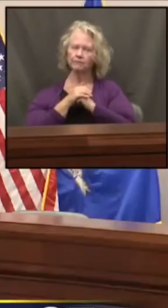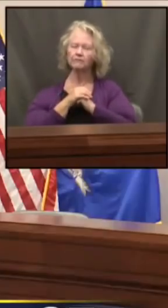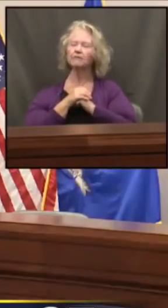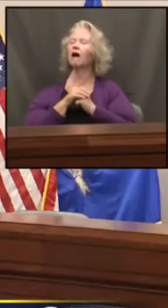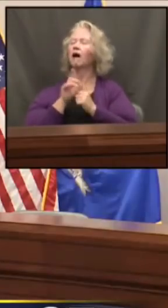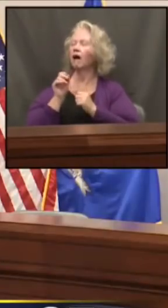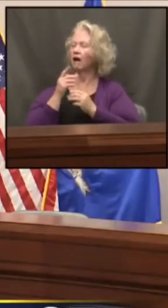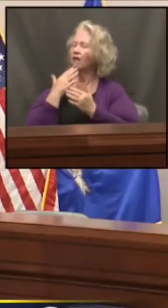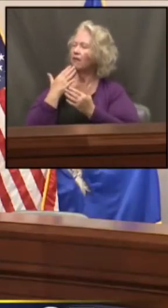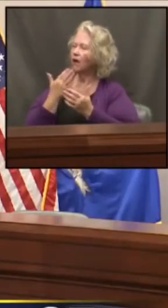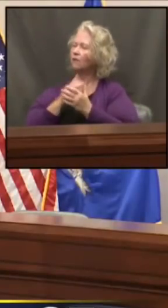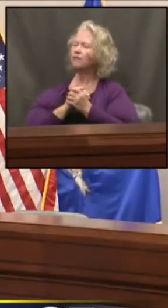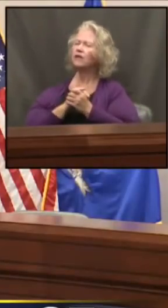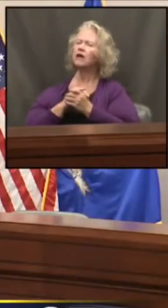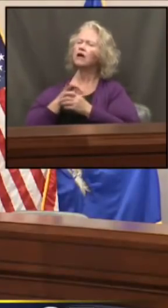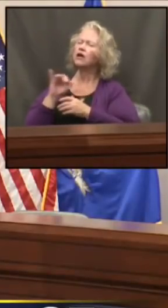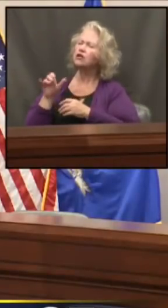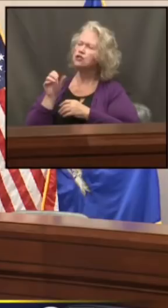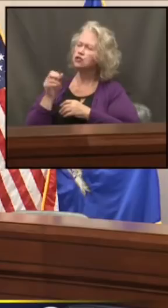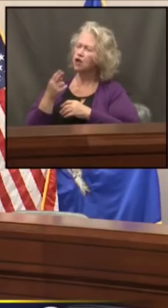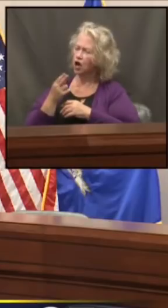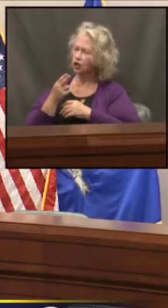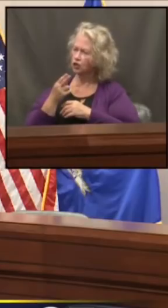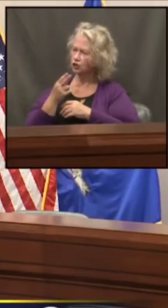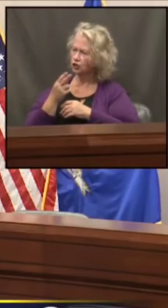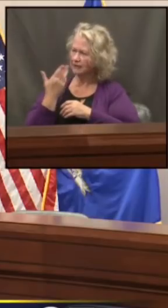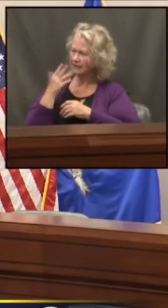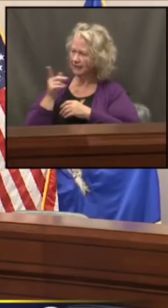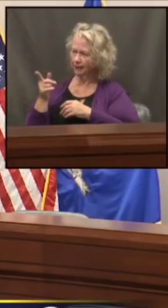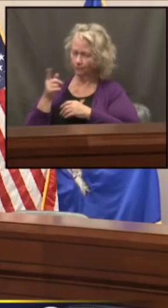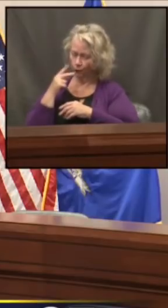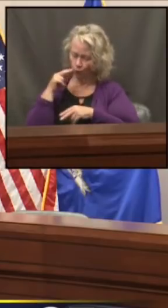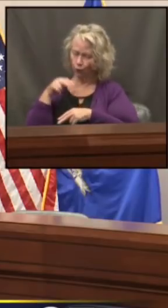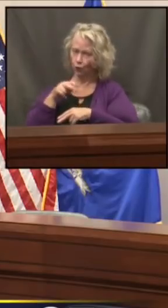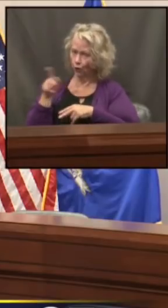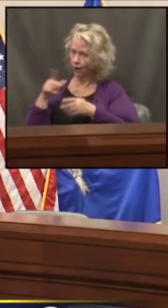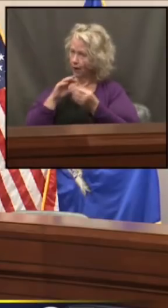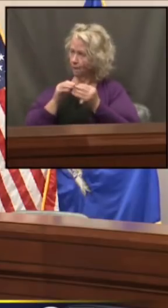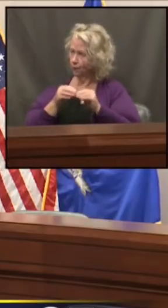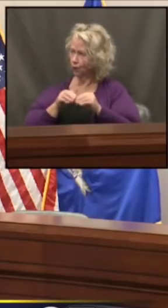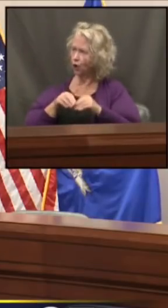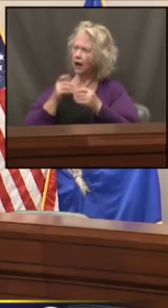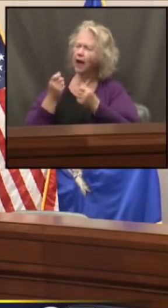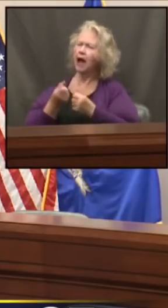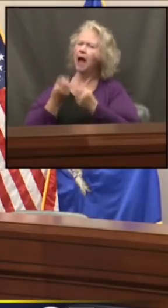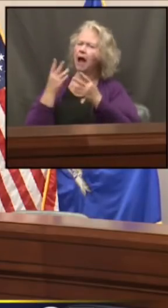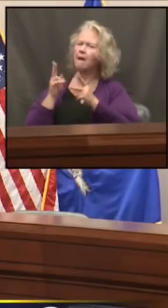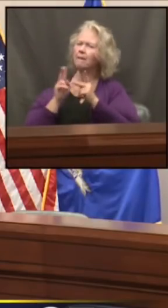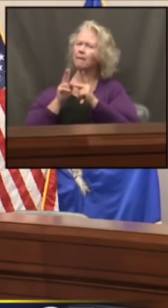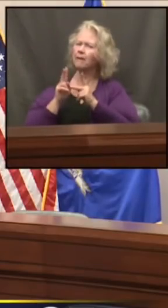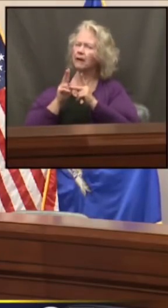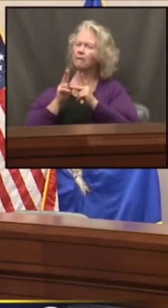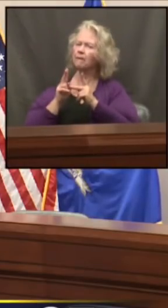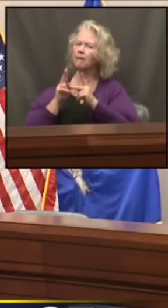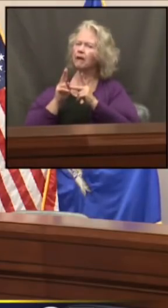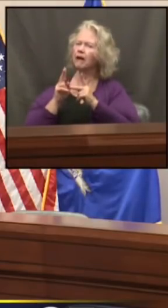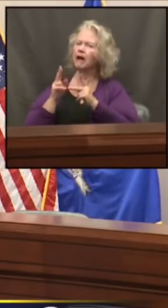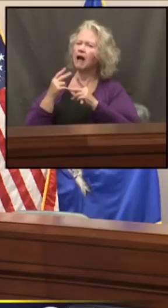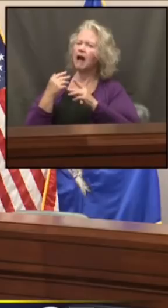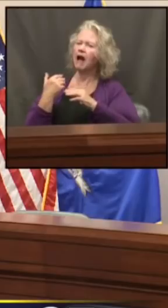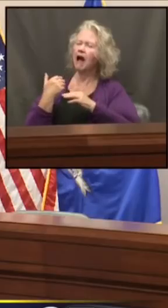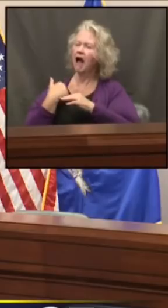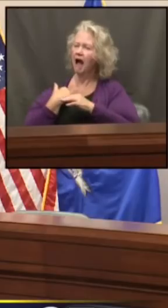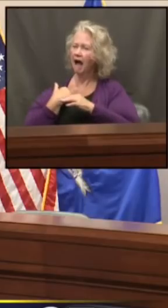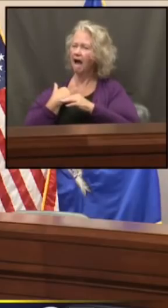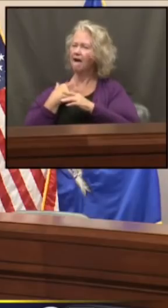Thanks. Hey, and Josh, it seems like you probably have the numbers in front of you. How many people have been vaccinated with J&J and Moderna